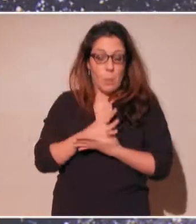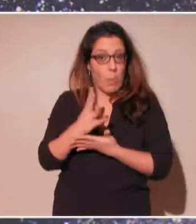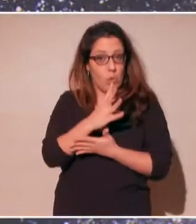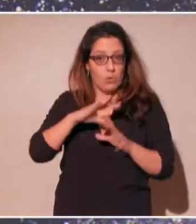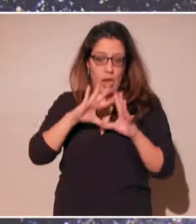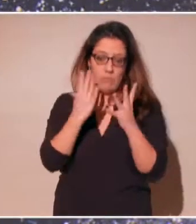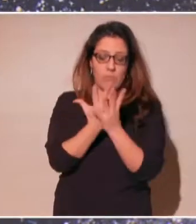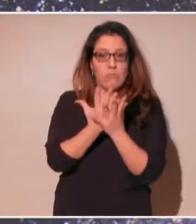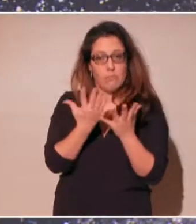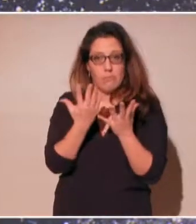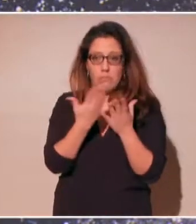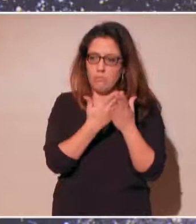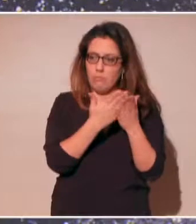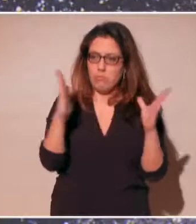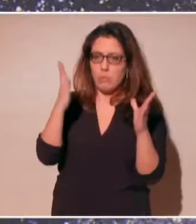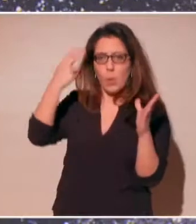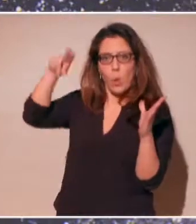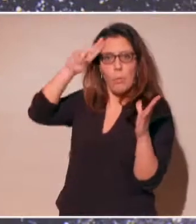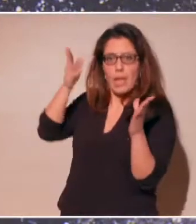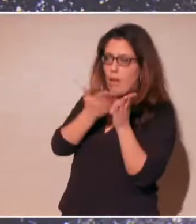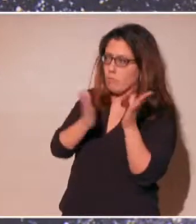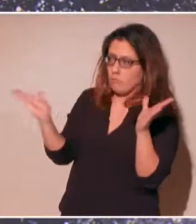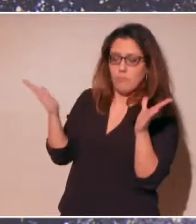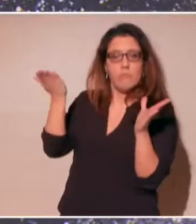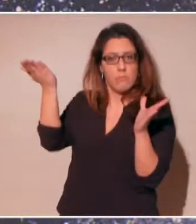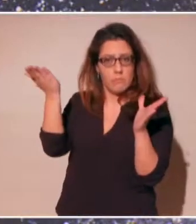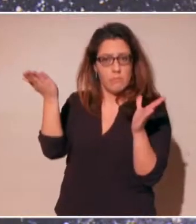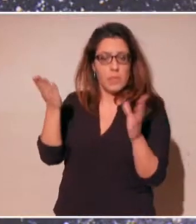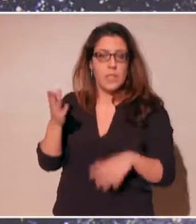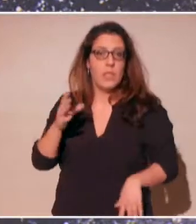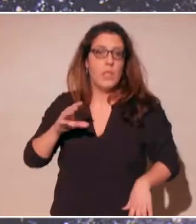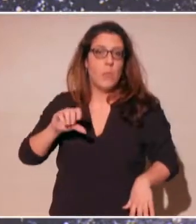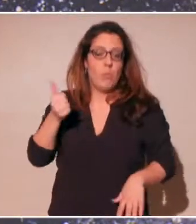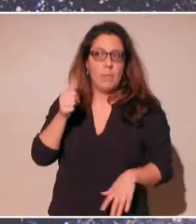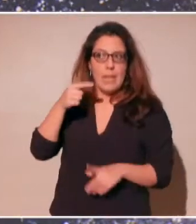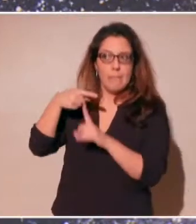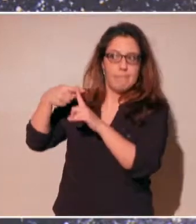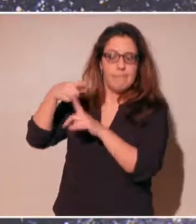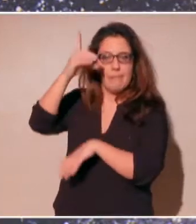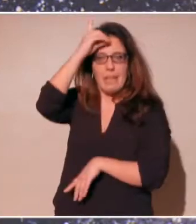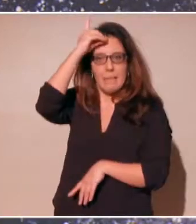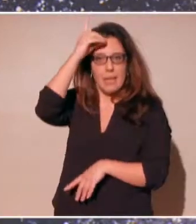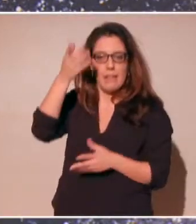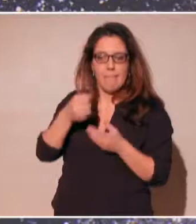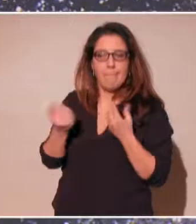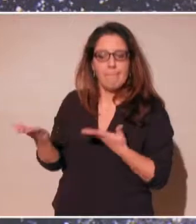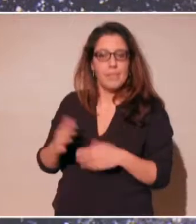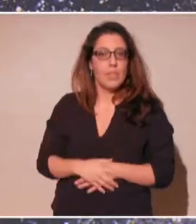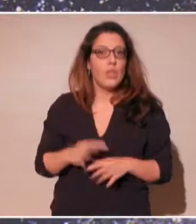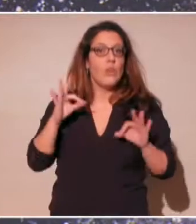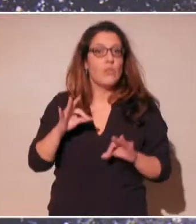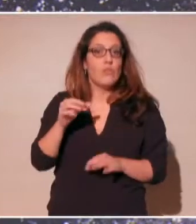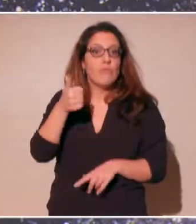longer periods if they so wish. Now, turning to Europe, I would first like to talk about our relationship with